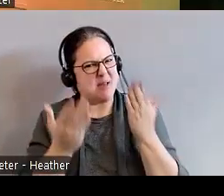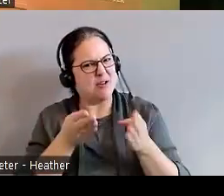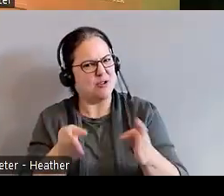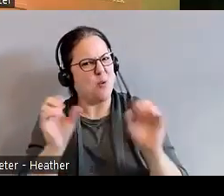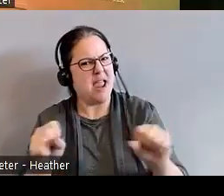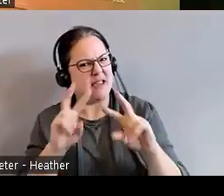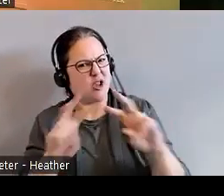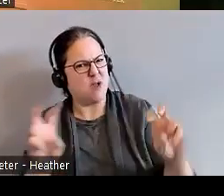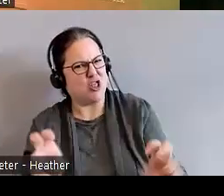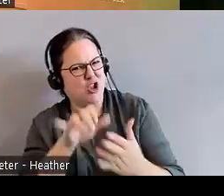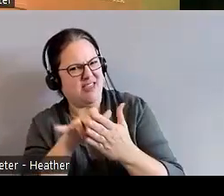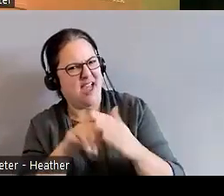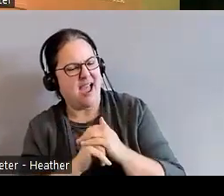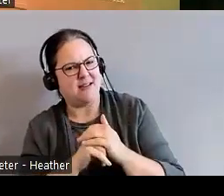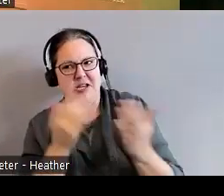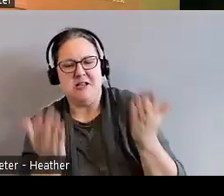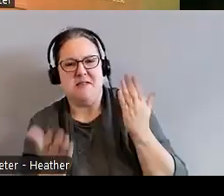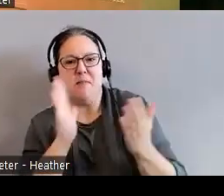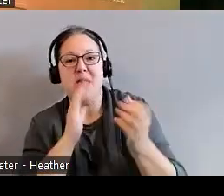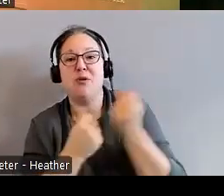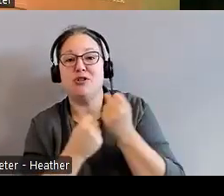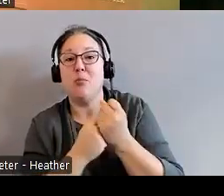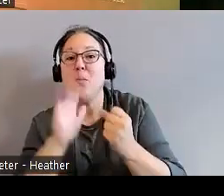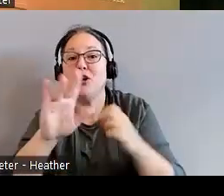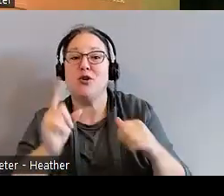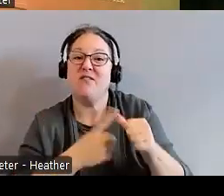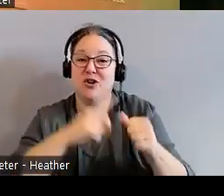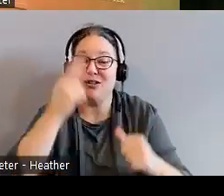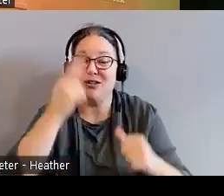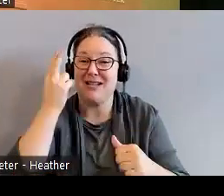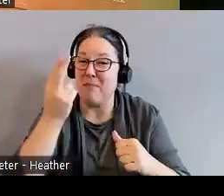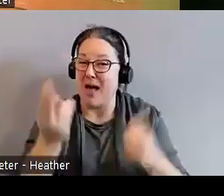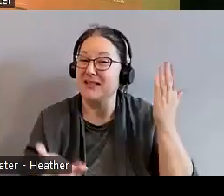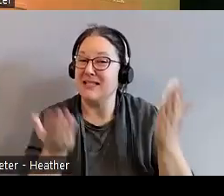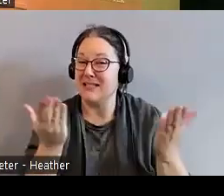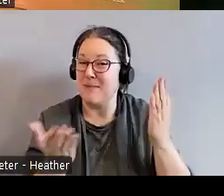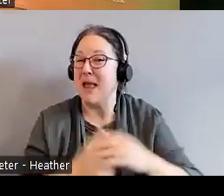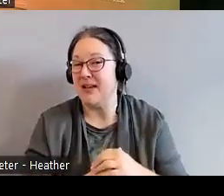might even support your original hypothesis. So Steve,